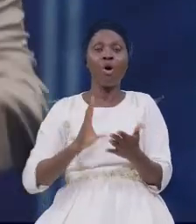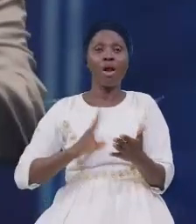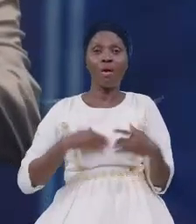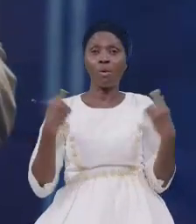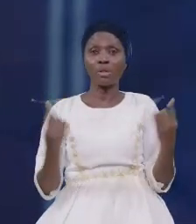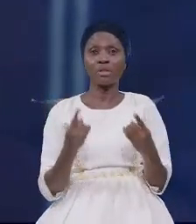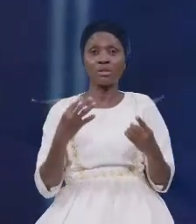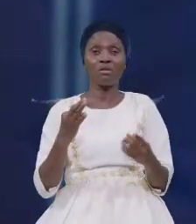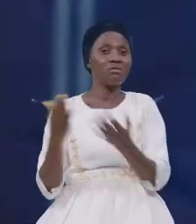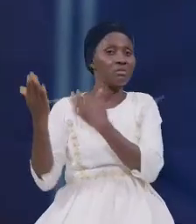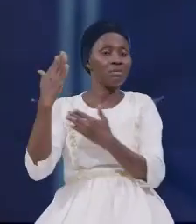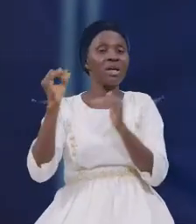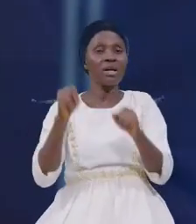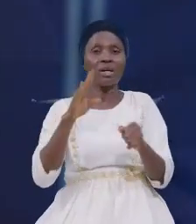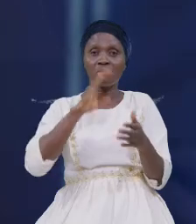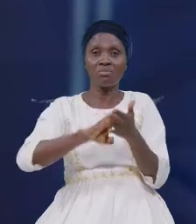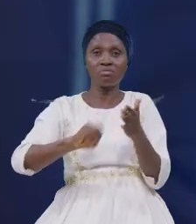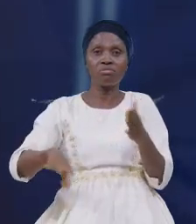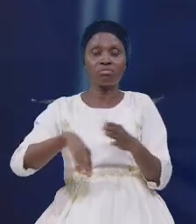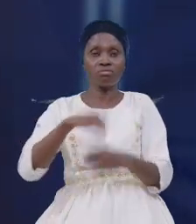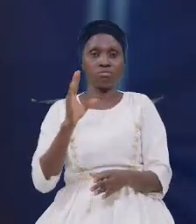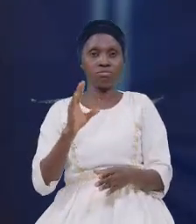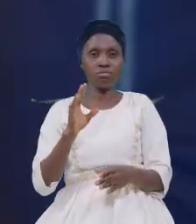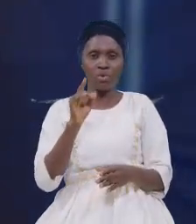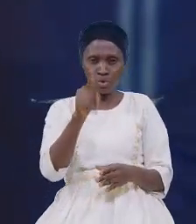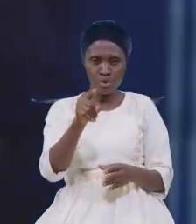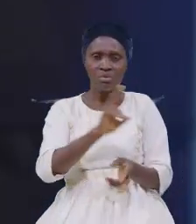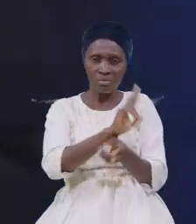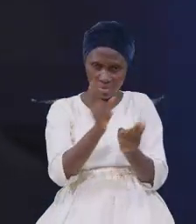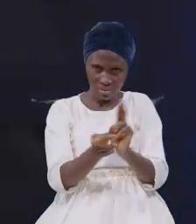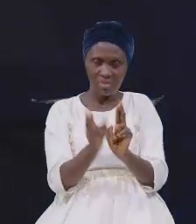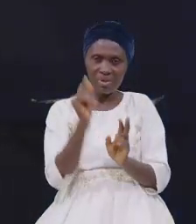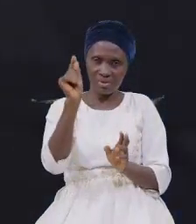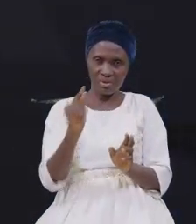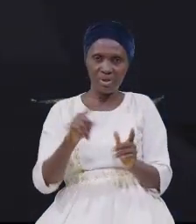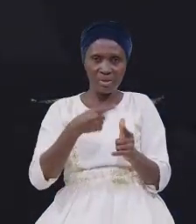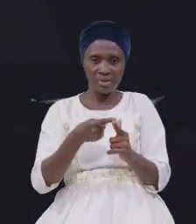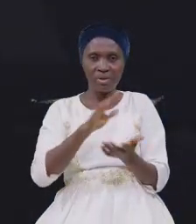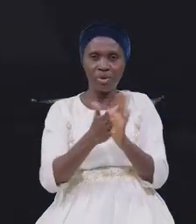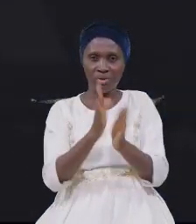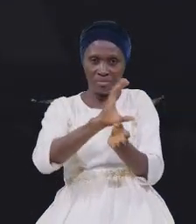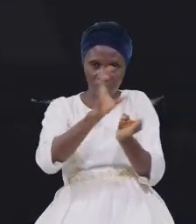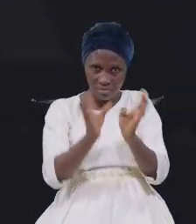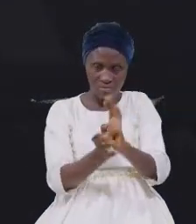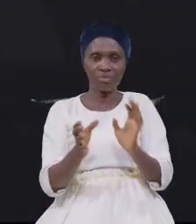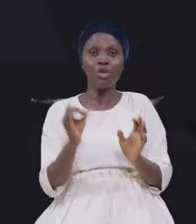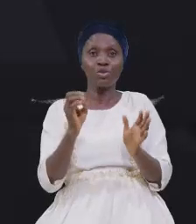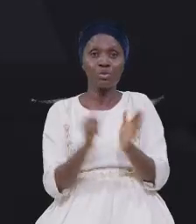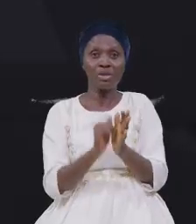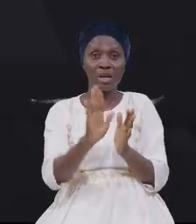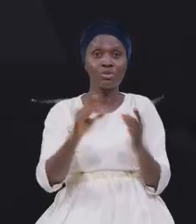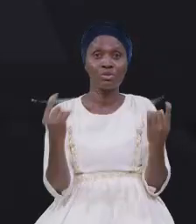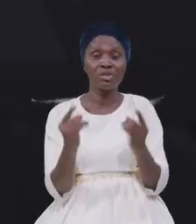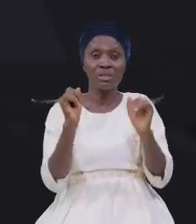be blotted out. Repent ye therefore and be converted, that your sins may